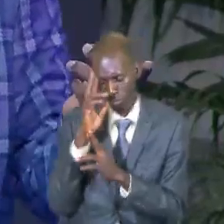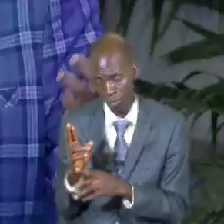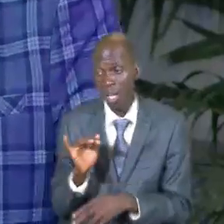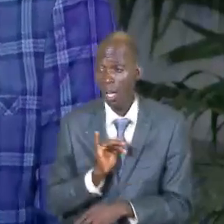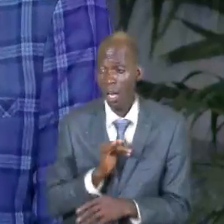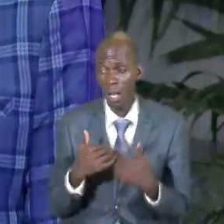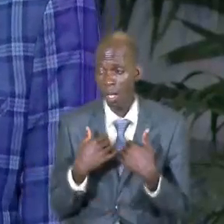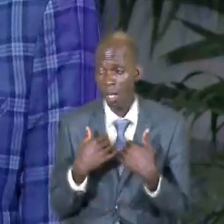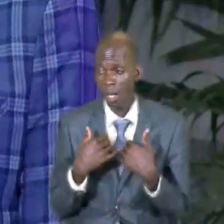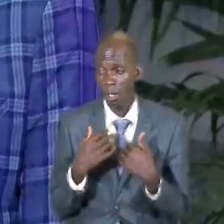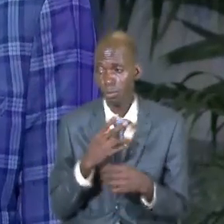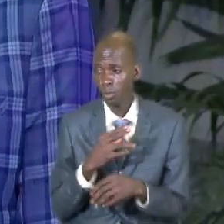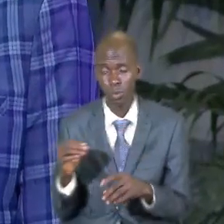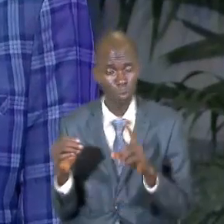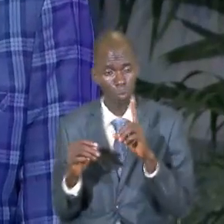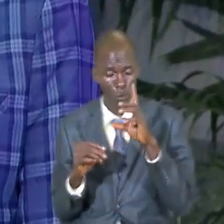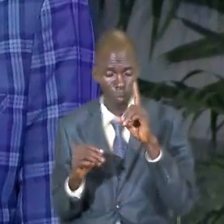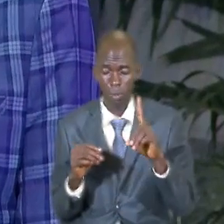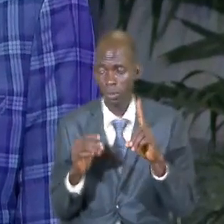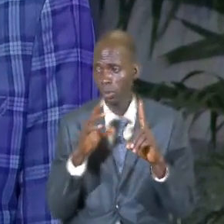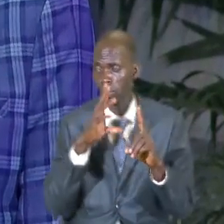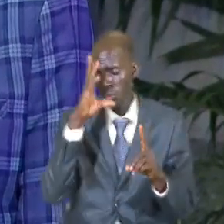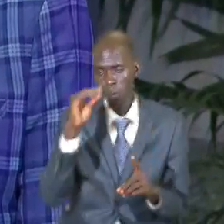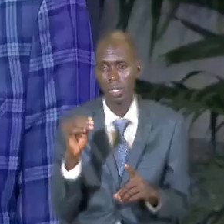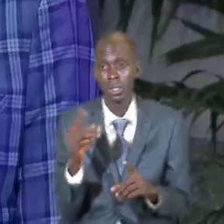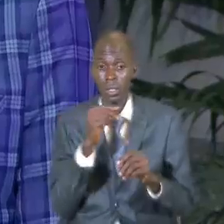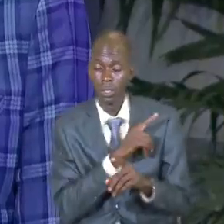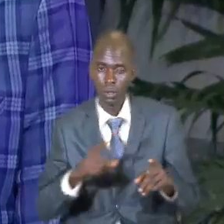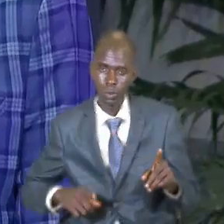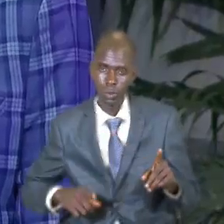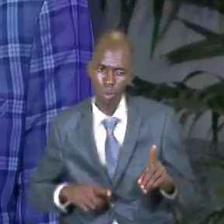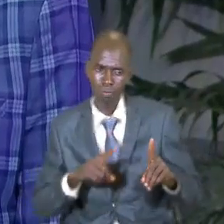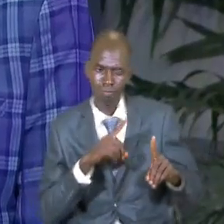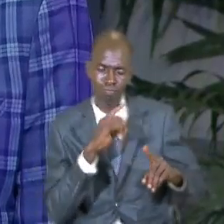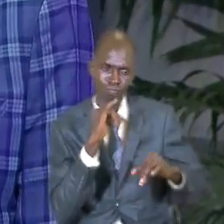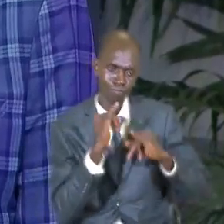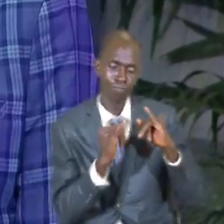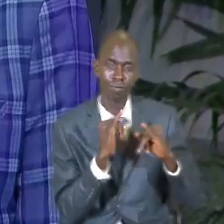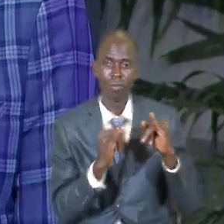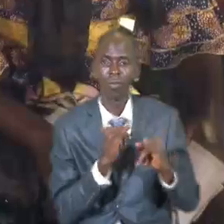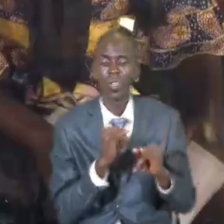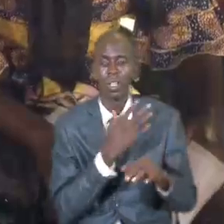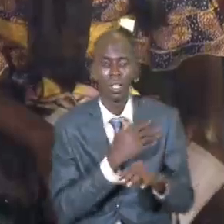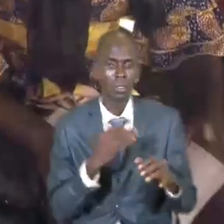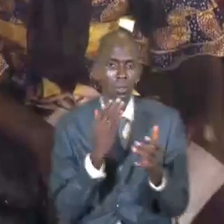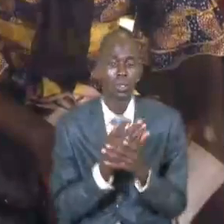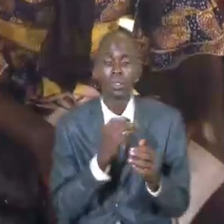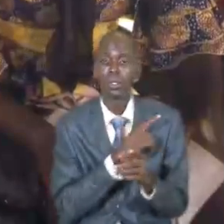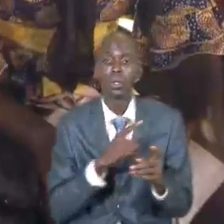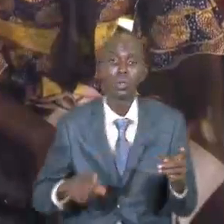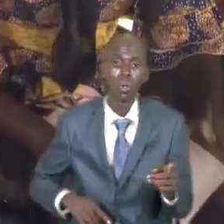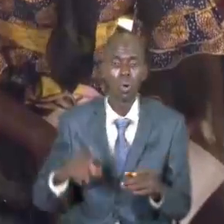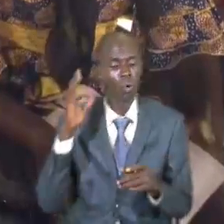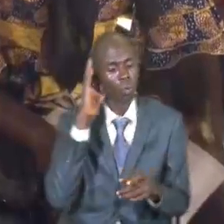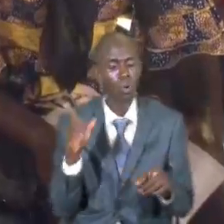Lord interrupted him. Can I assure you tonight, the Lord will interrupt you with a miracle.